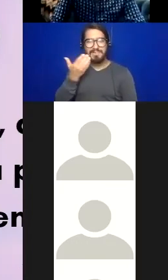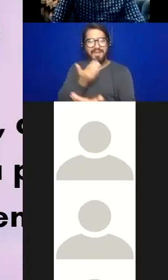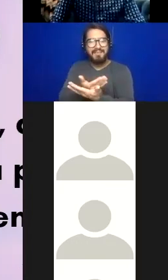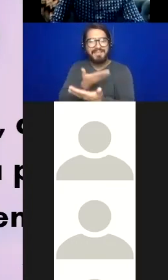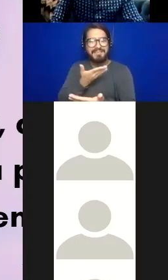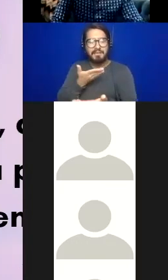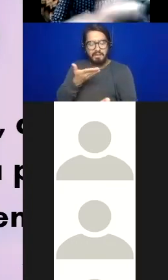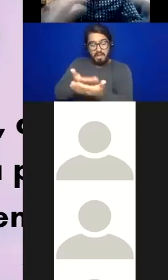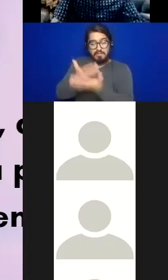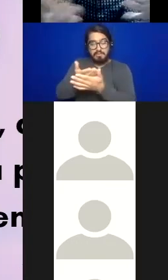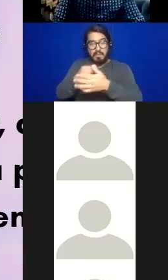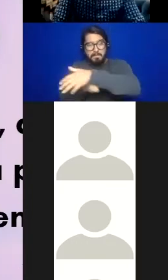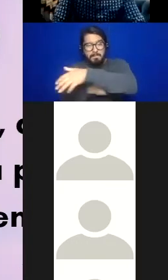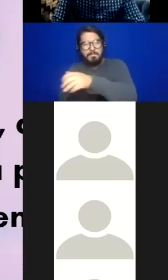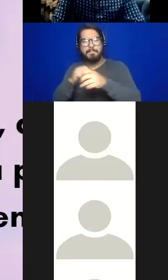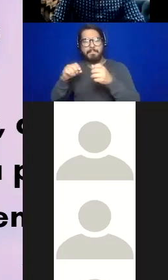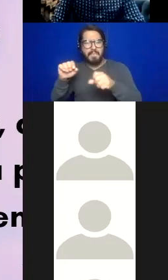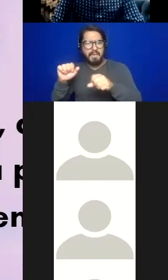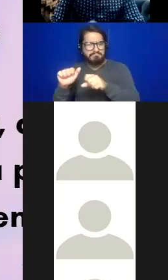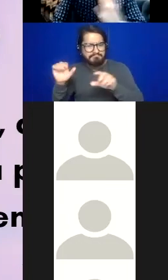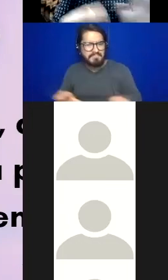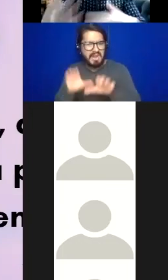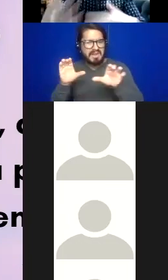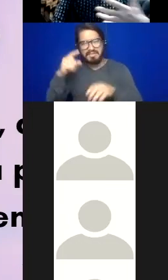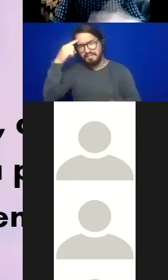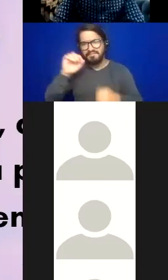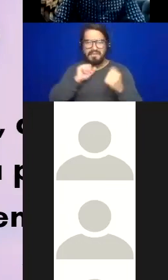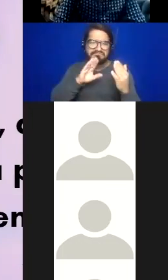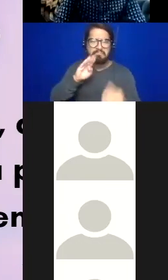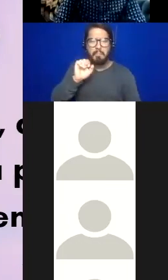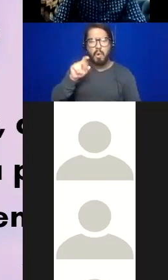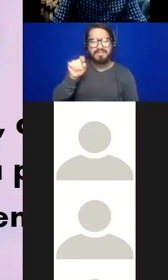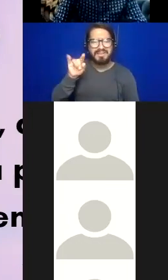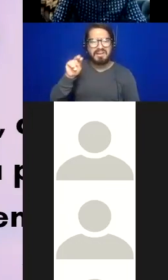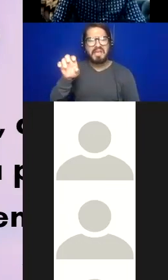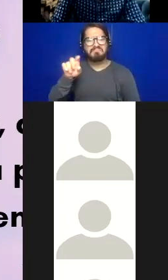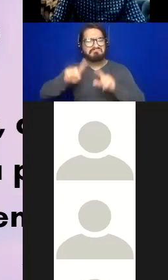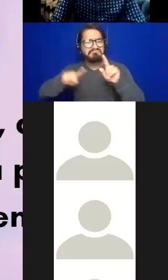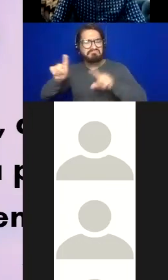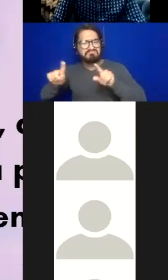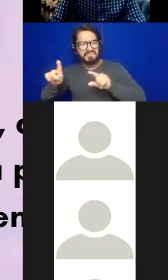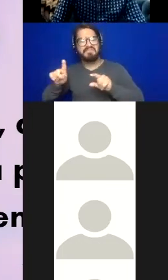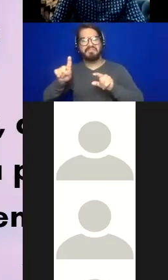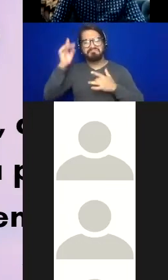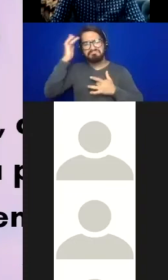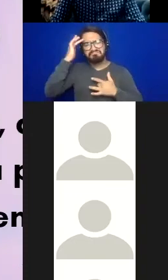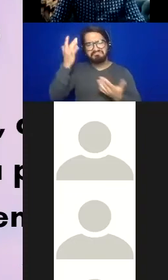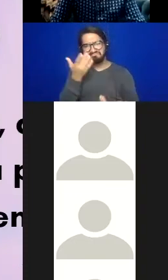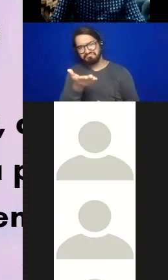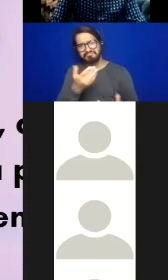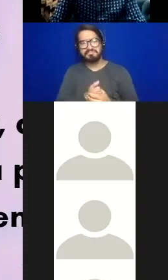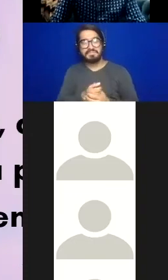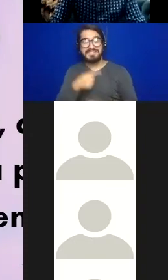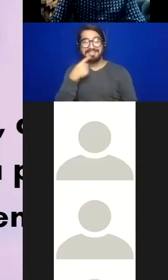practice for borderline and other emotion dysregulation. So the manual says,